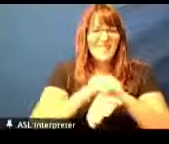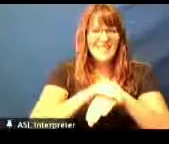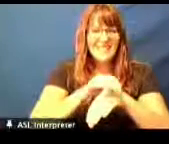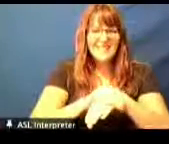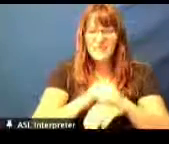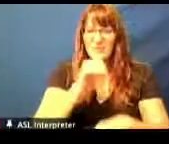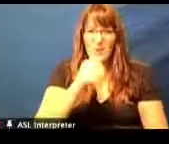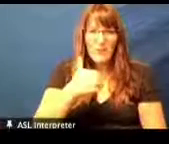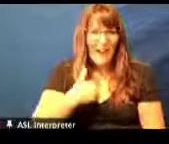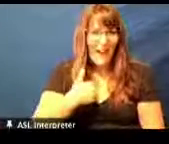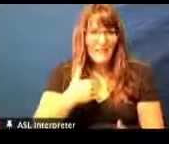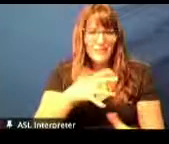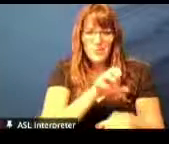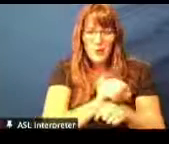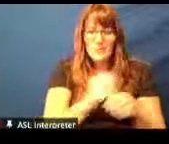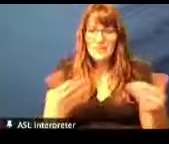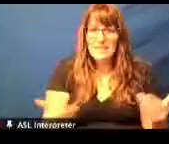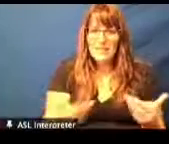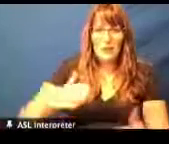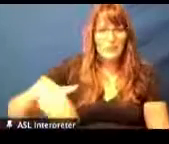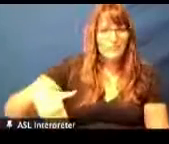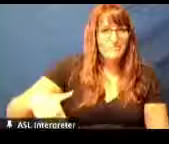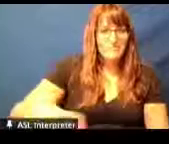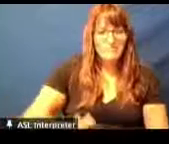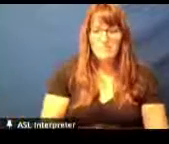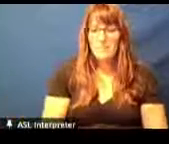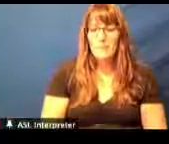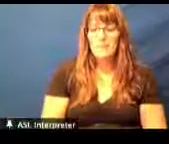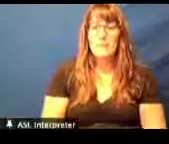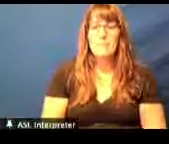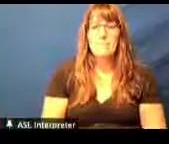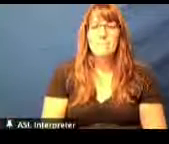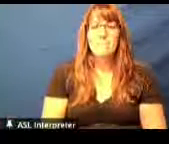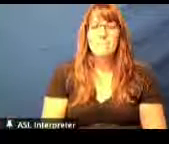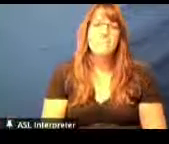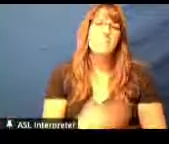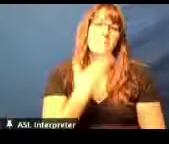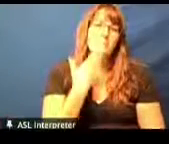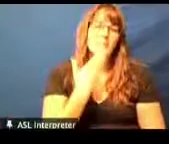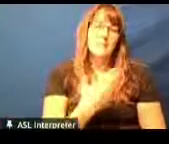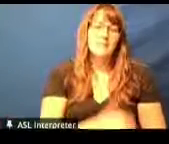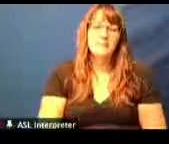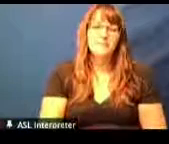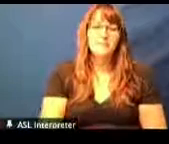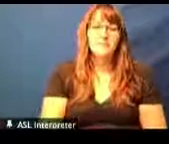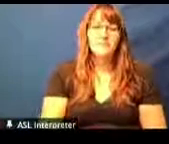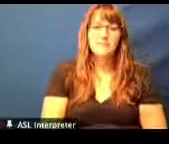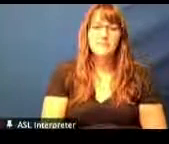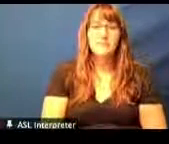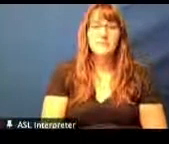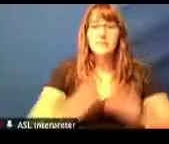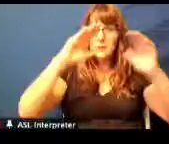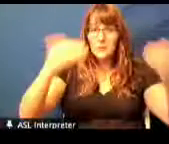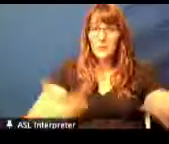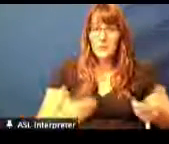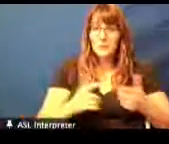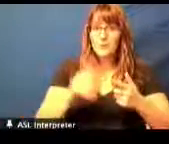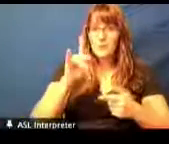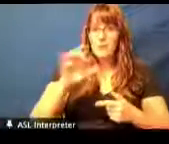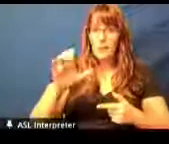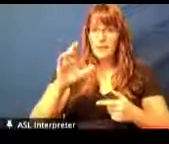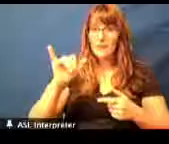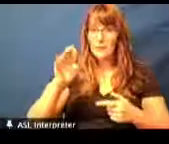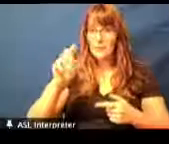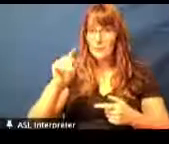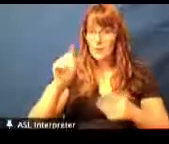our registered participants at this time. Thank you. We will do, welcome to the public input session. In order